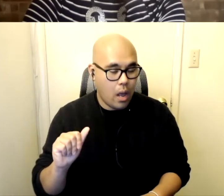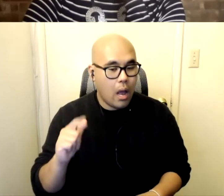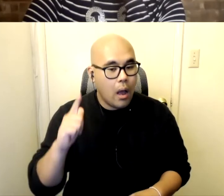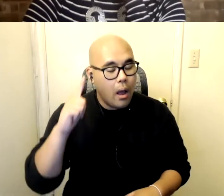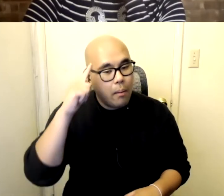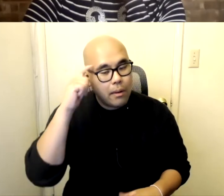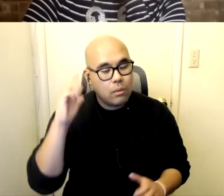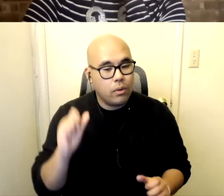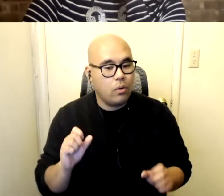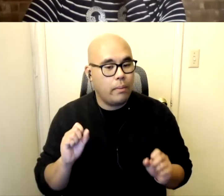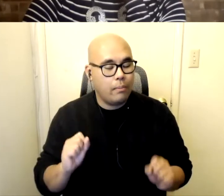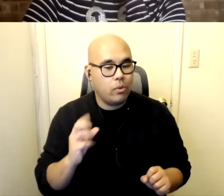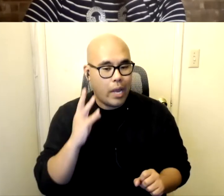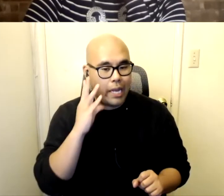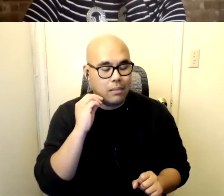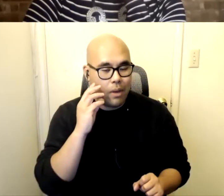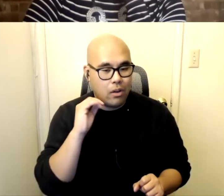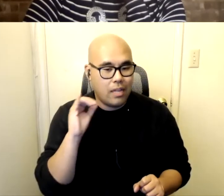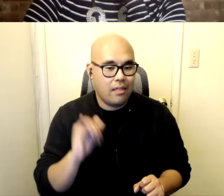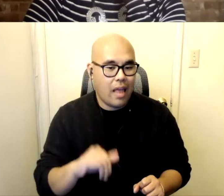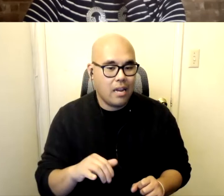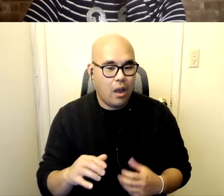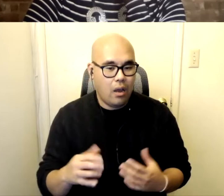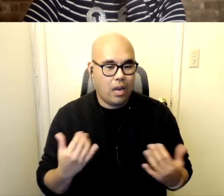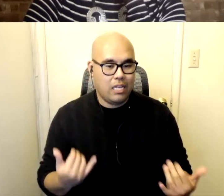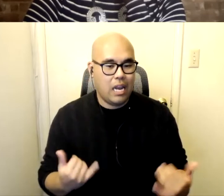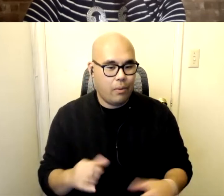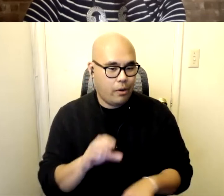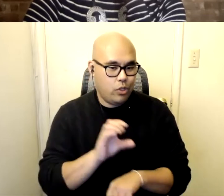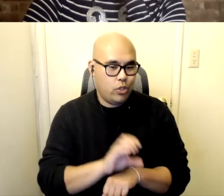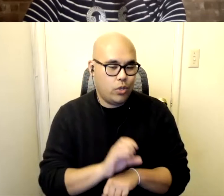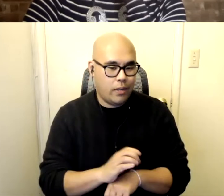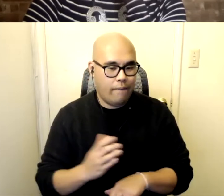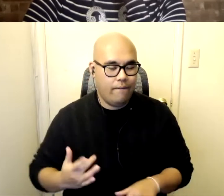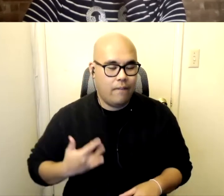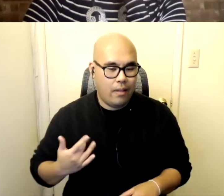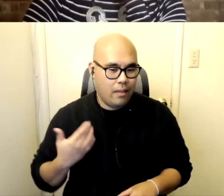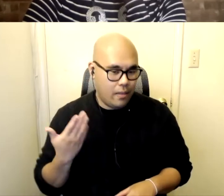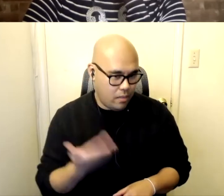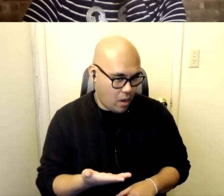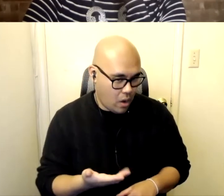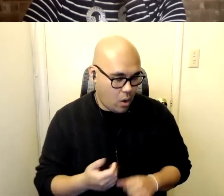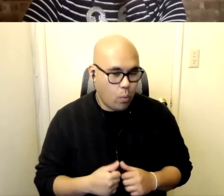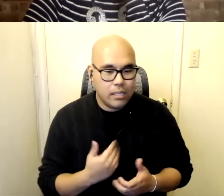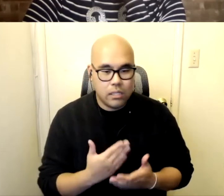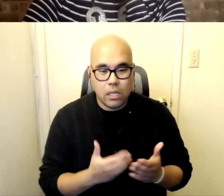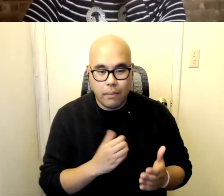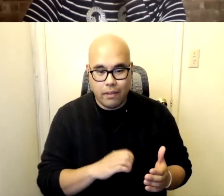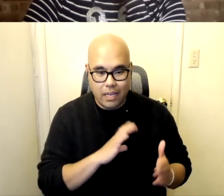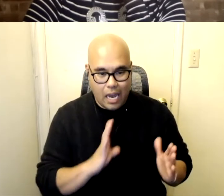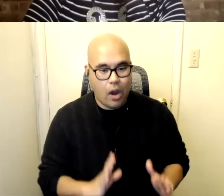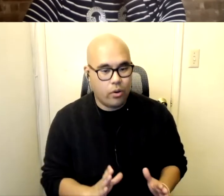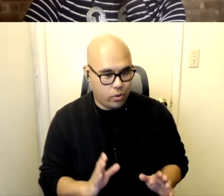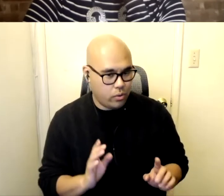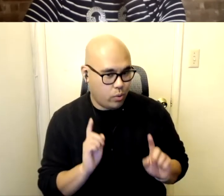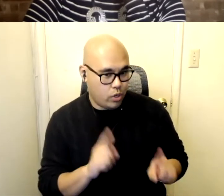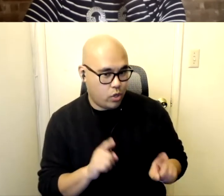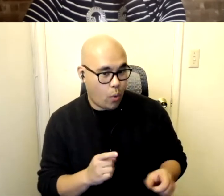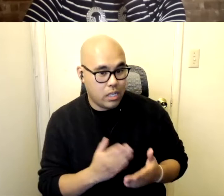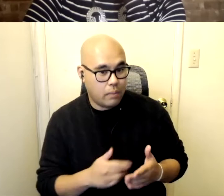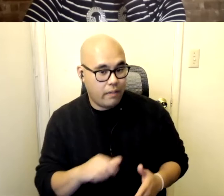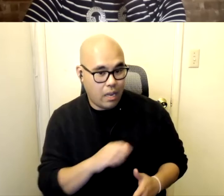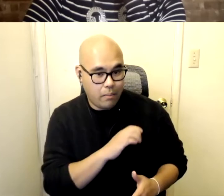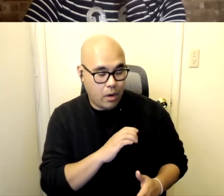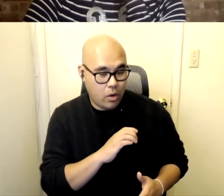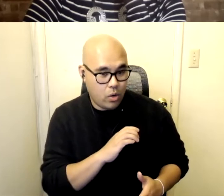the contemporary, church where some of the characters go. Some of them are Christians, others